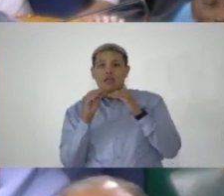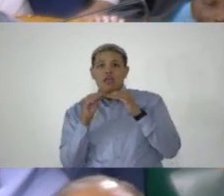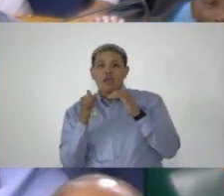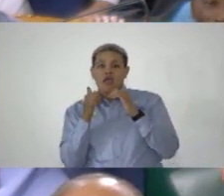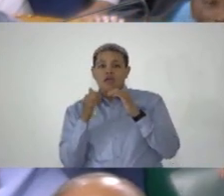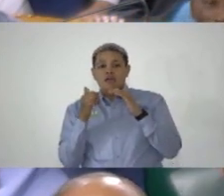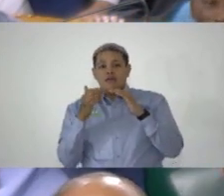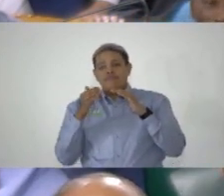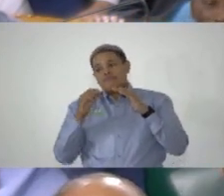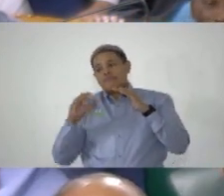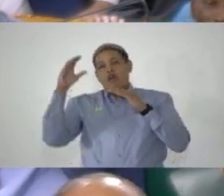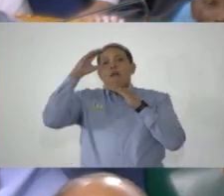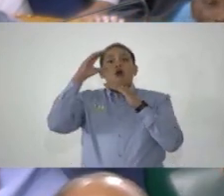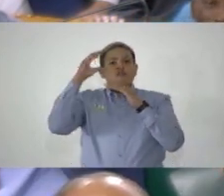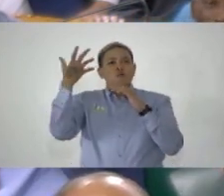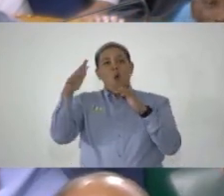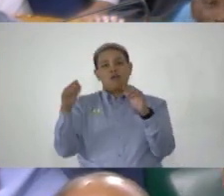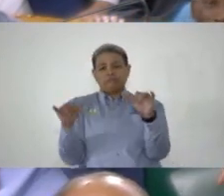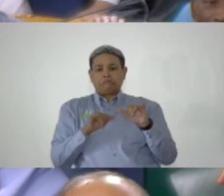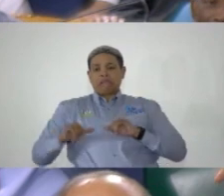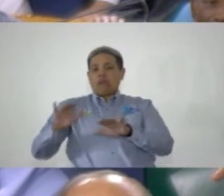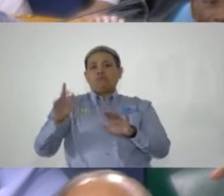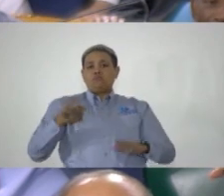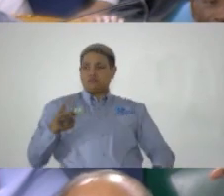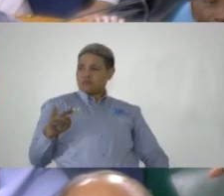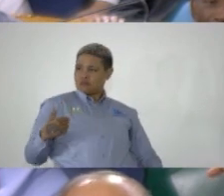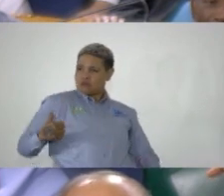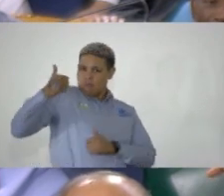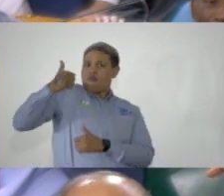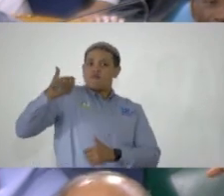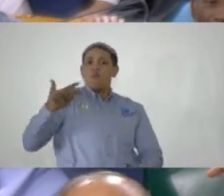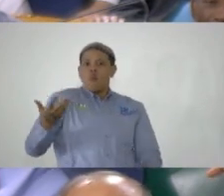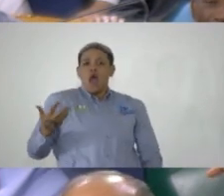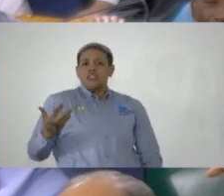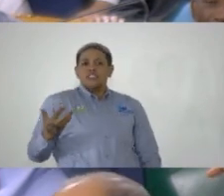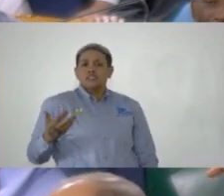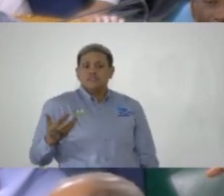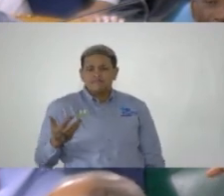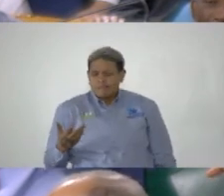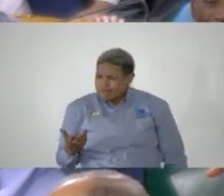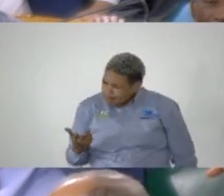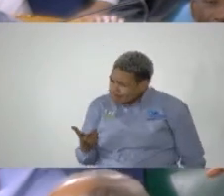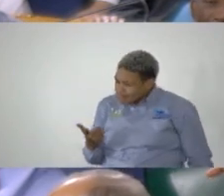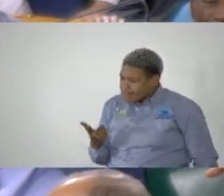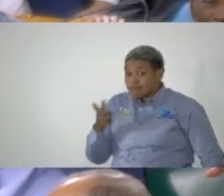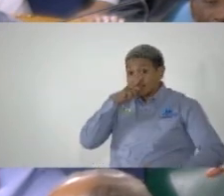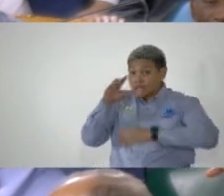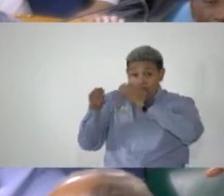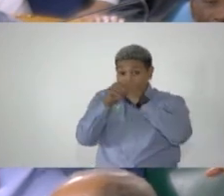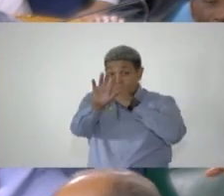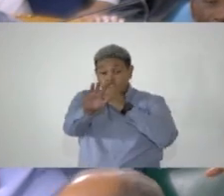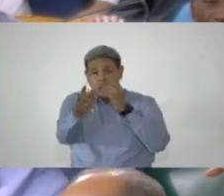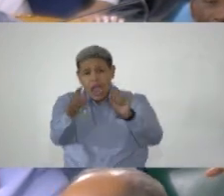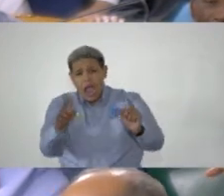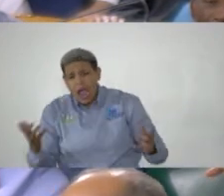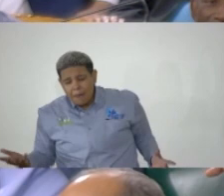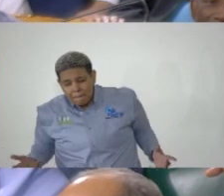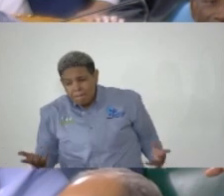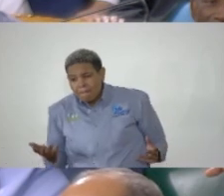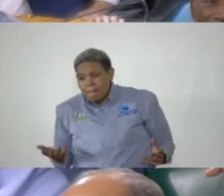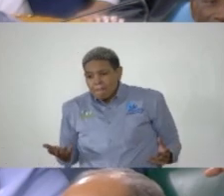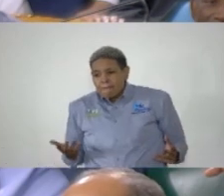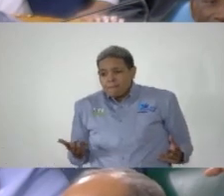So talk about comparisons. So, and then, Madam Speaker, in addition,